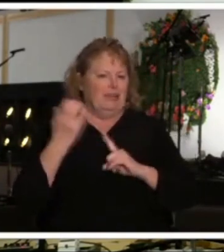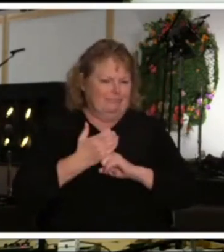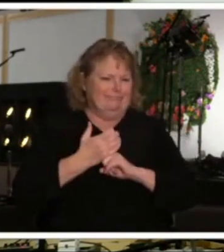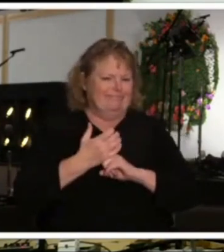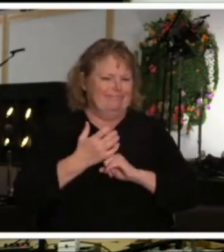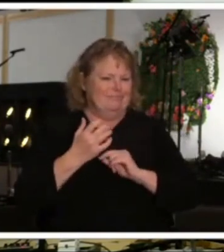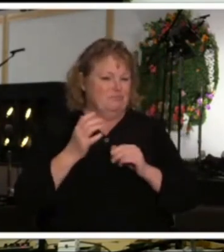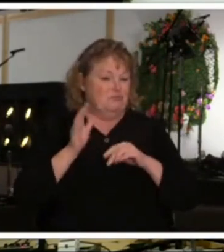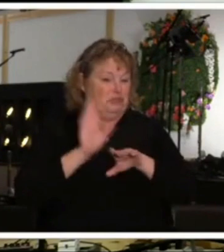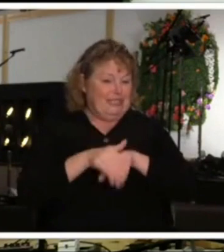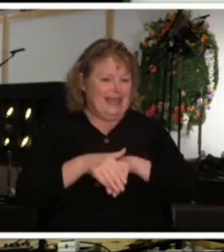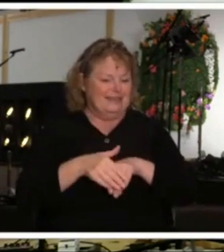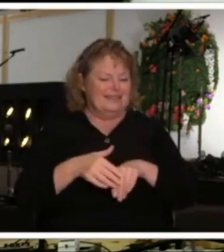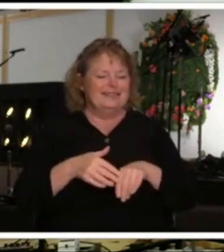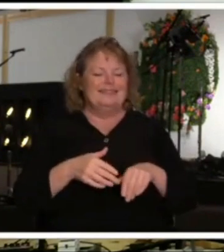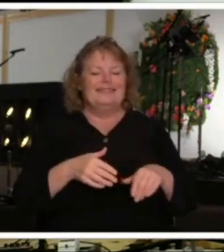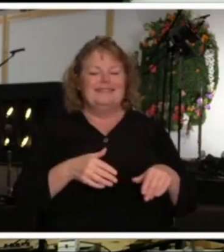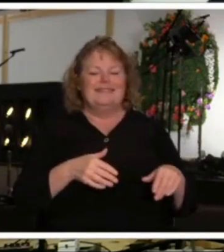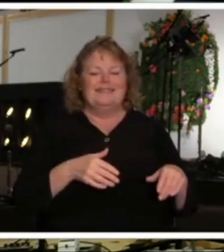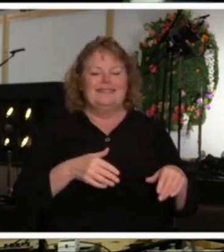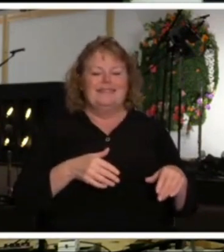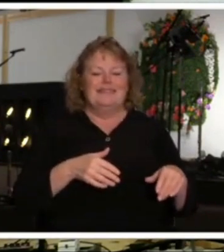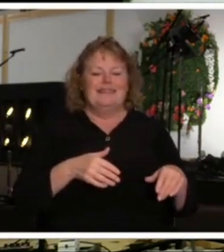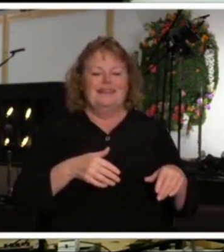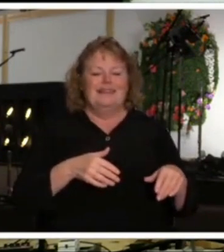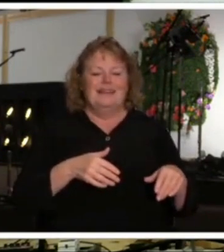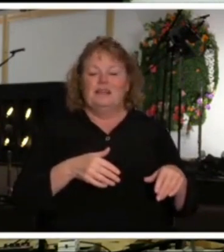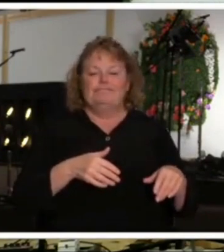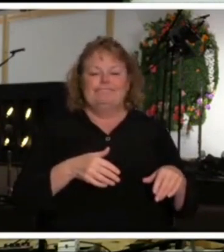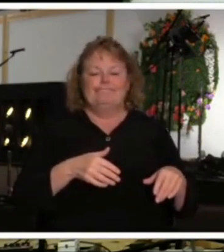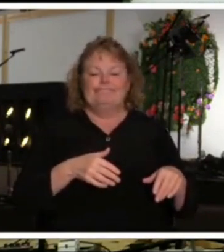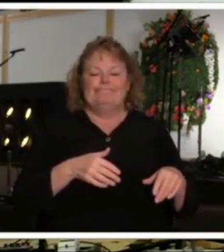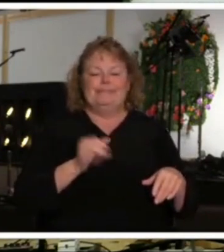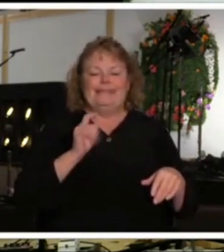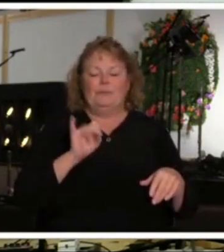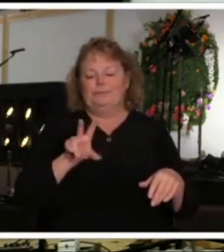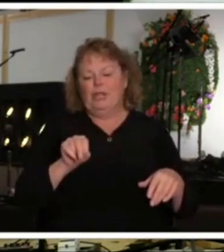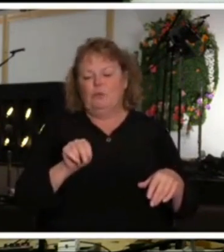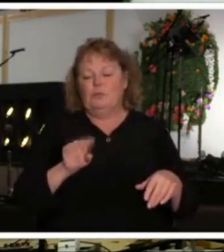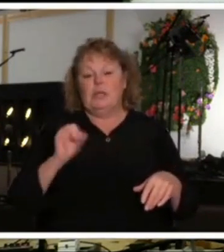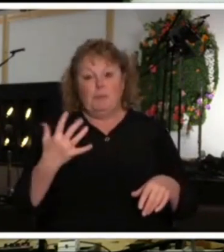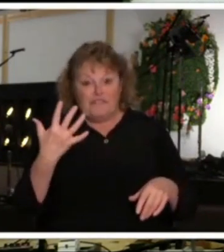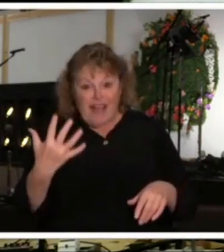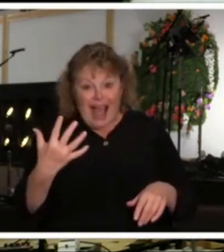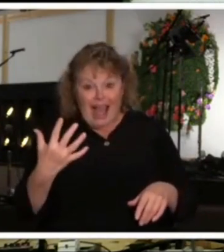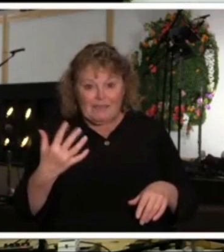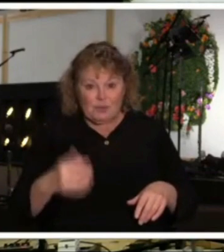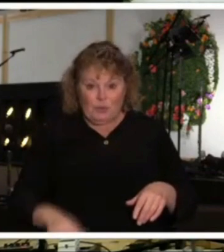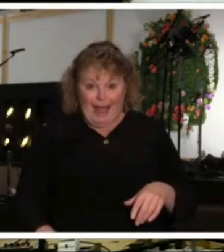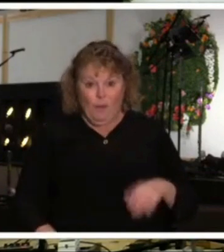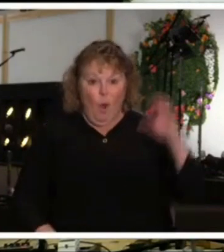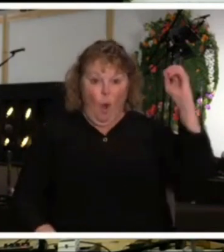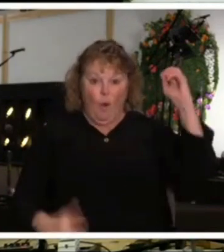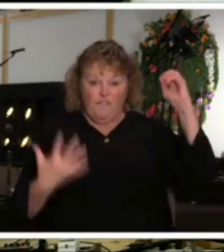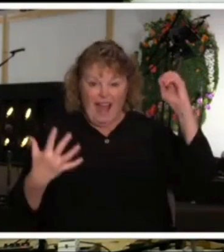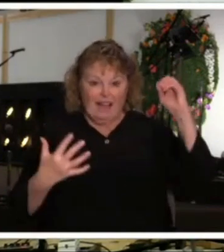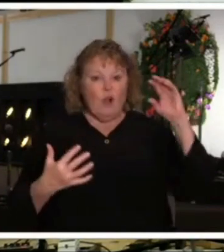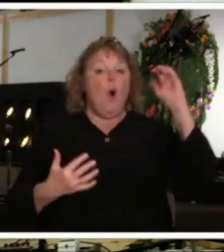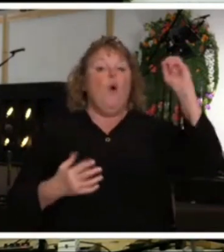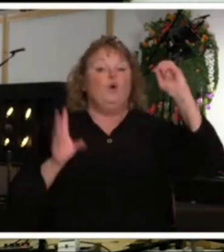done. It says, oh, send me someone else. 5 comes, 0 for 5, 0 for